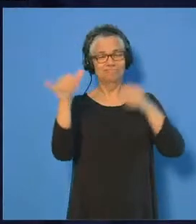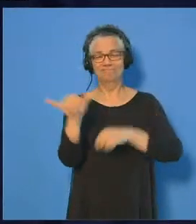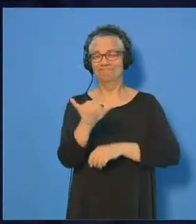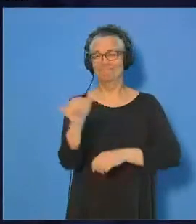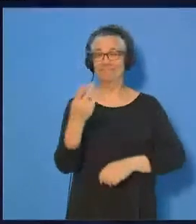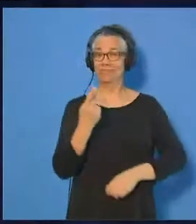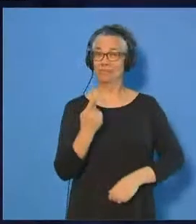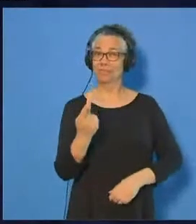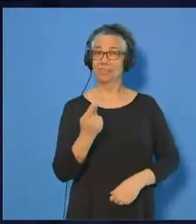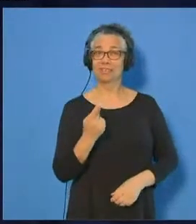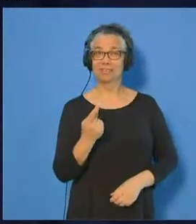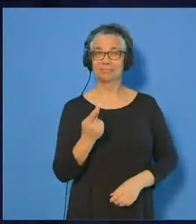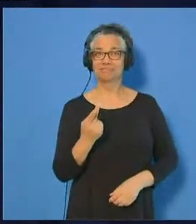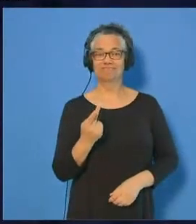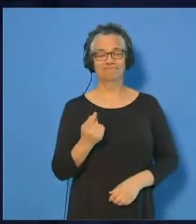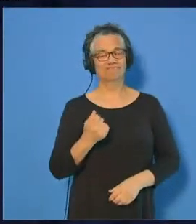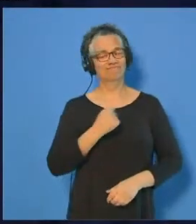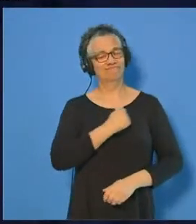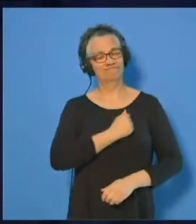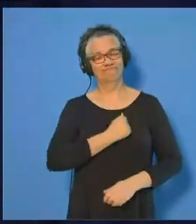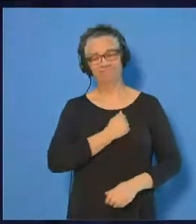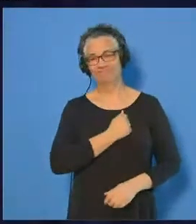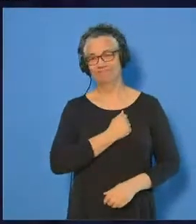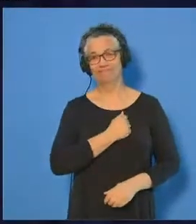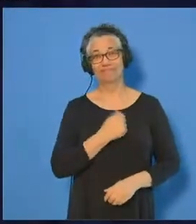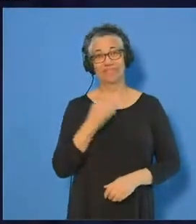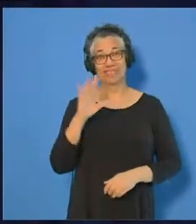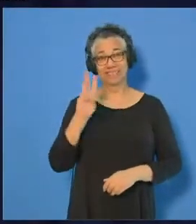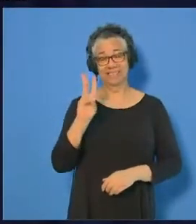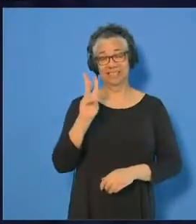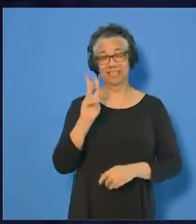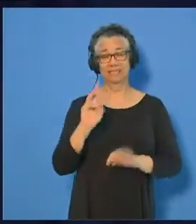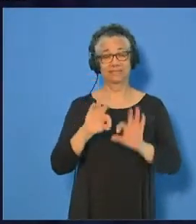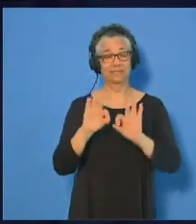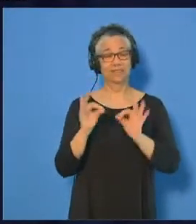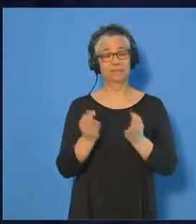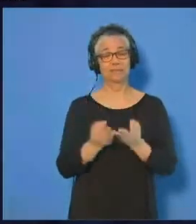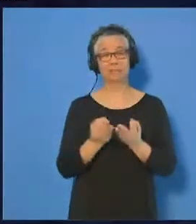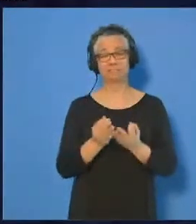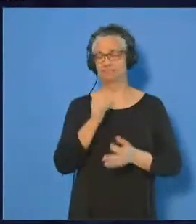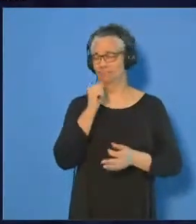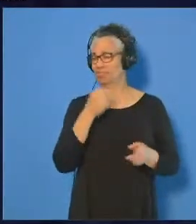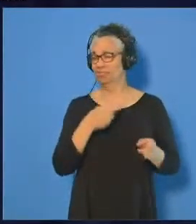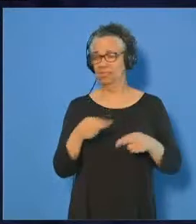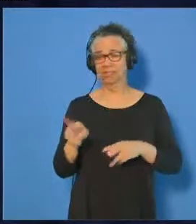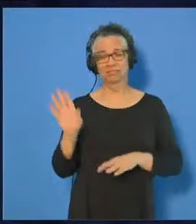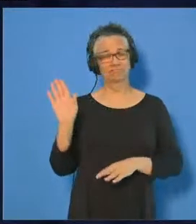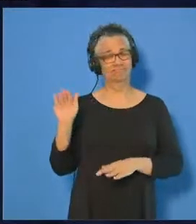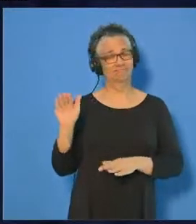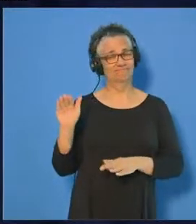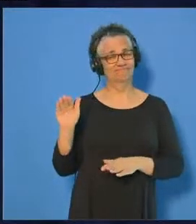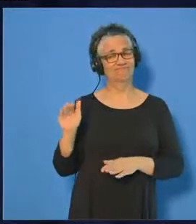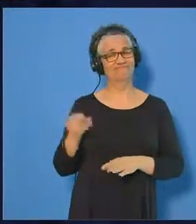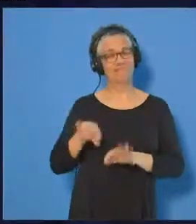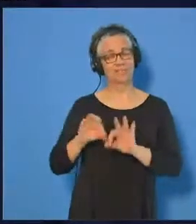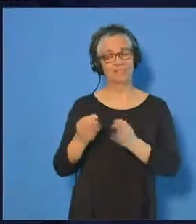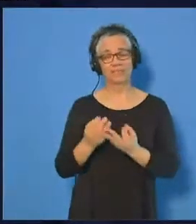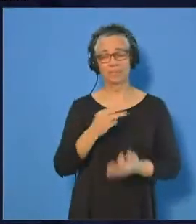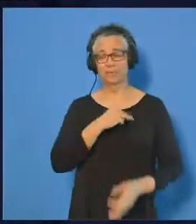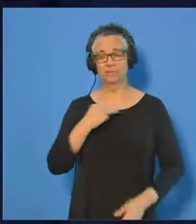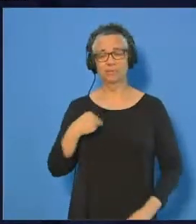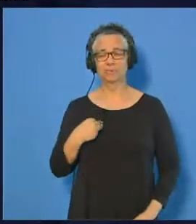and unfortunately, 6 families who weren't ready to say goodbye to someone they love. We are